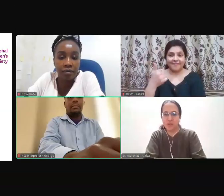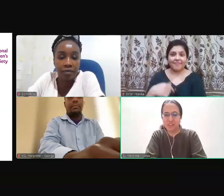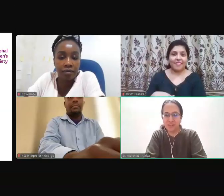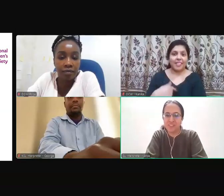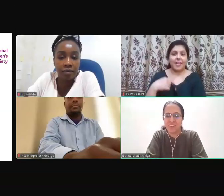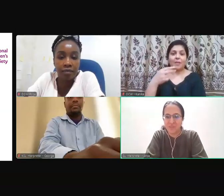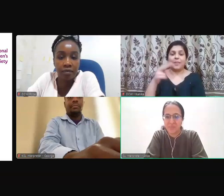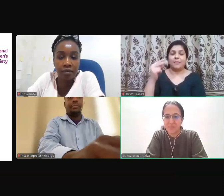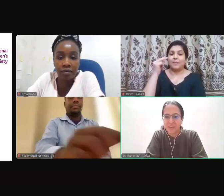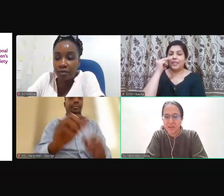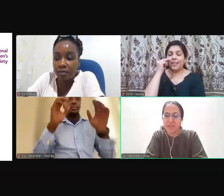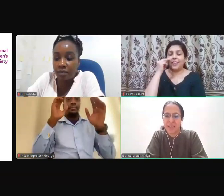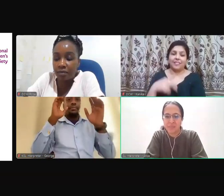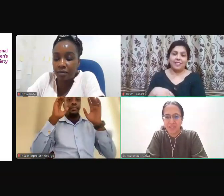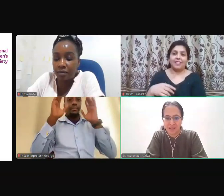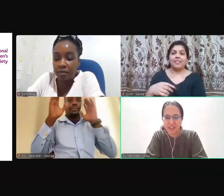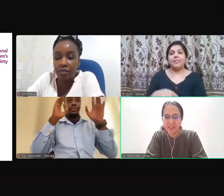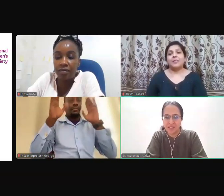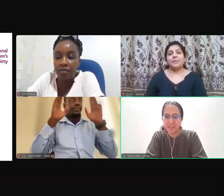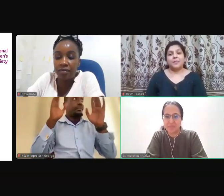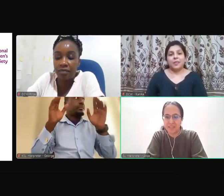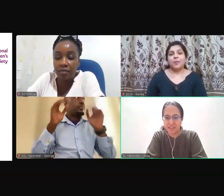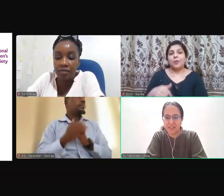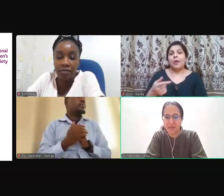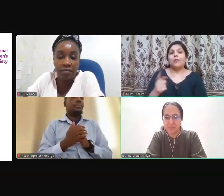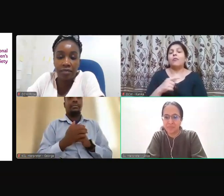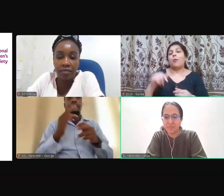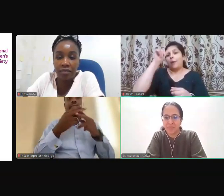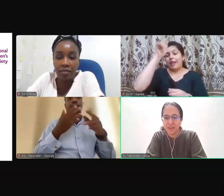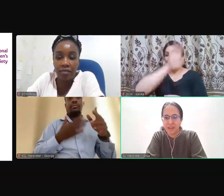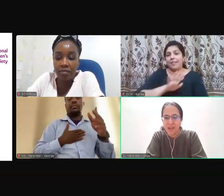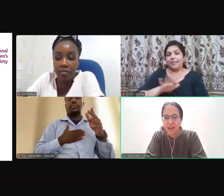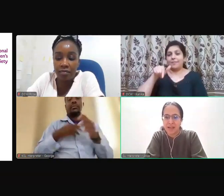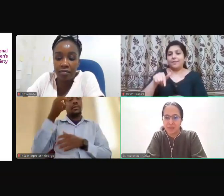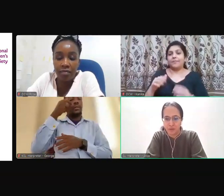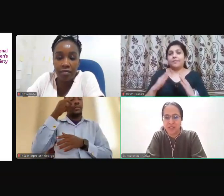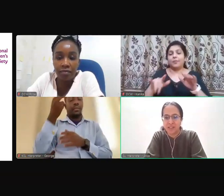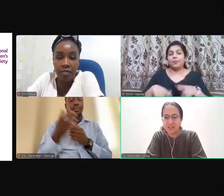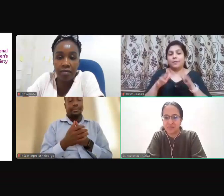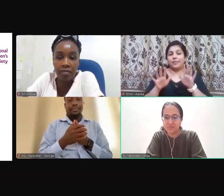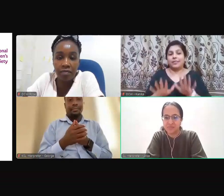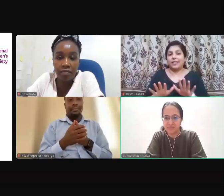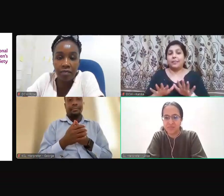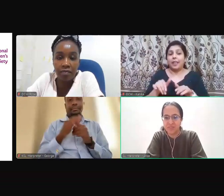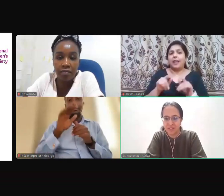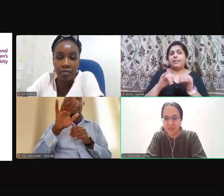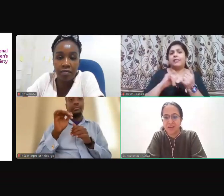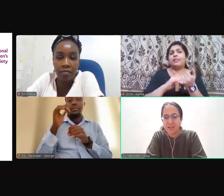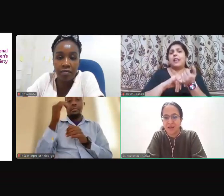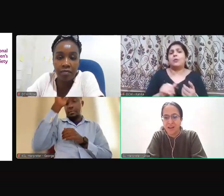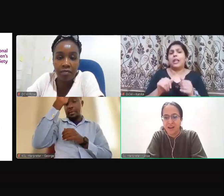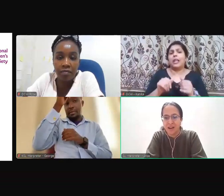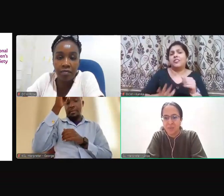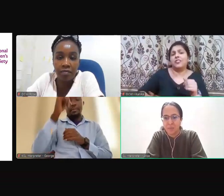Hello, everyone. My name is Kanika. That's my sign name. And I'm from India.